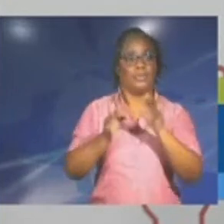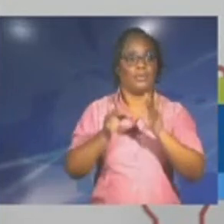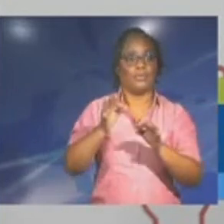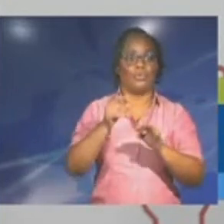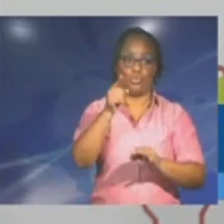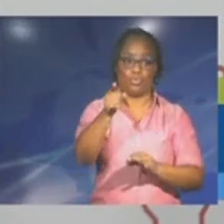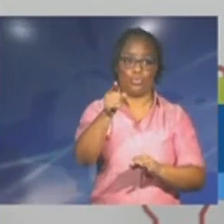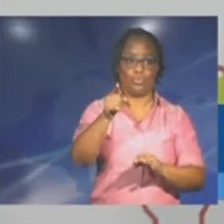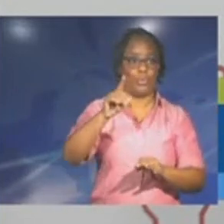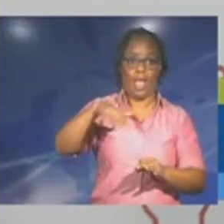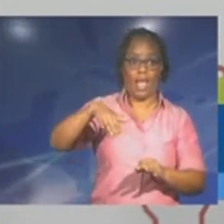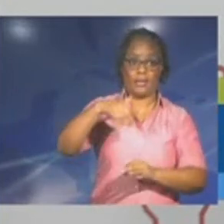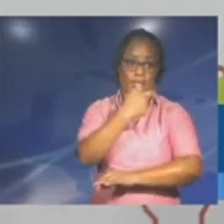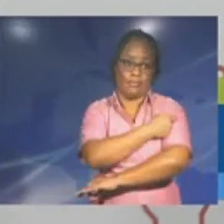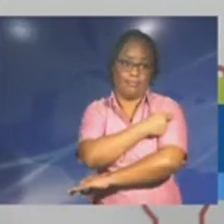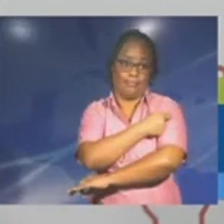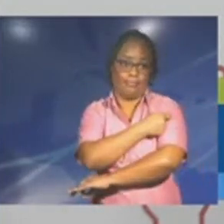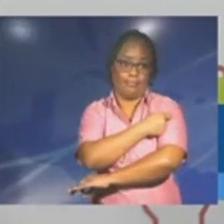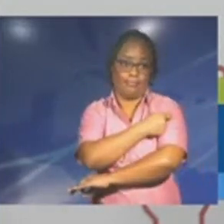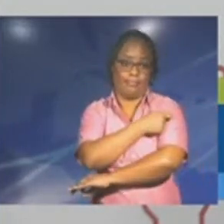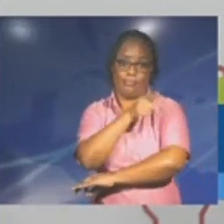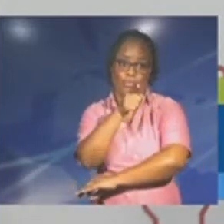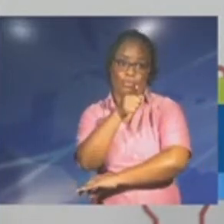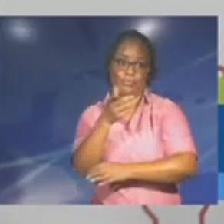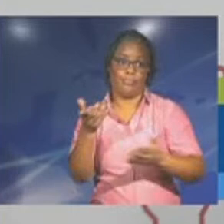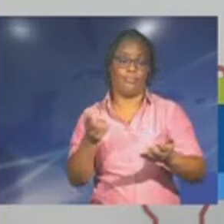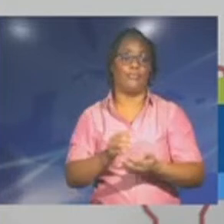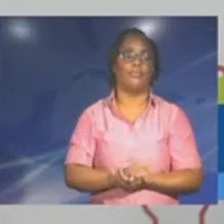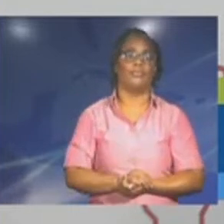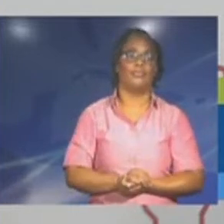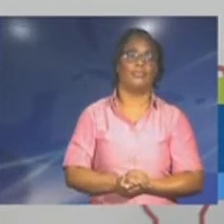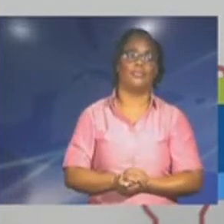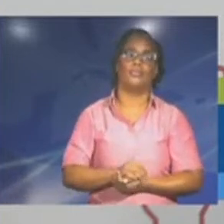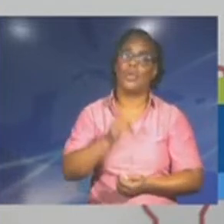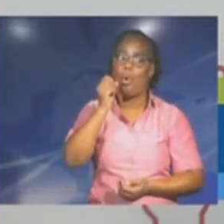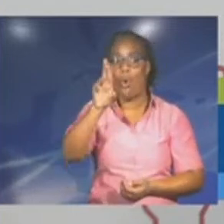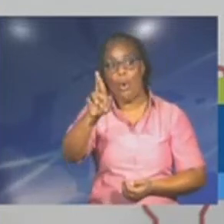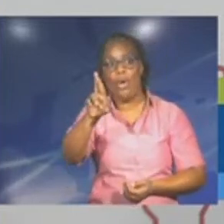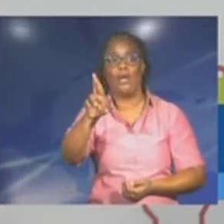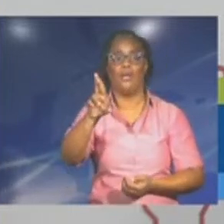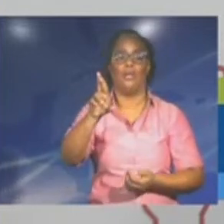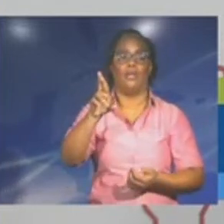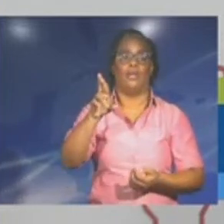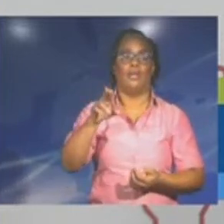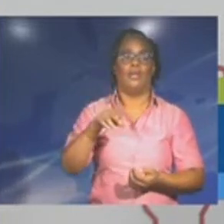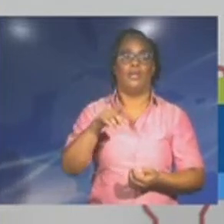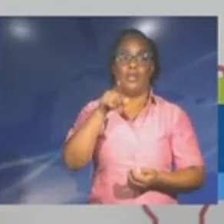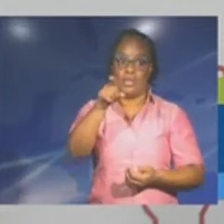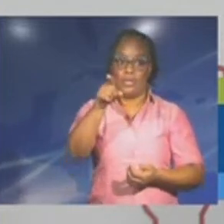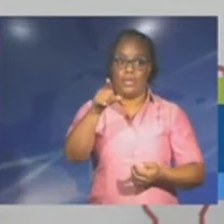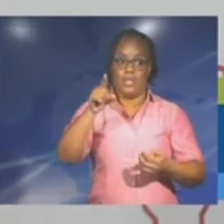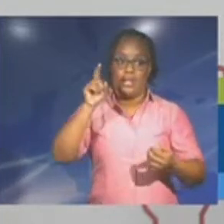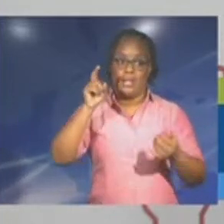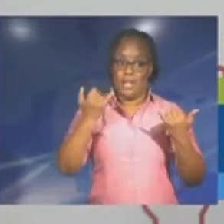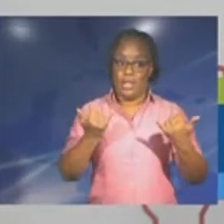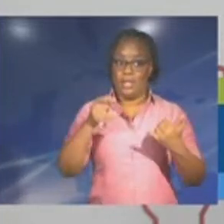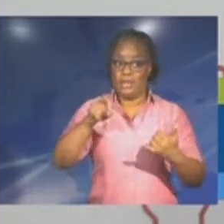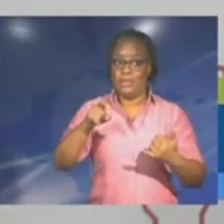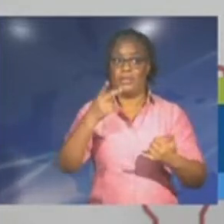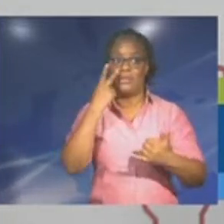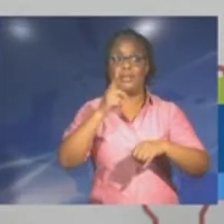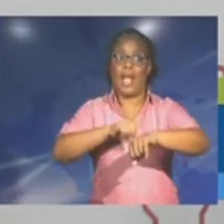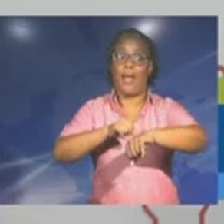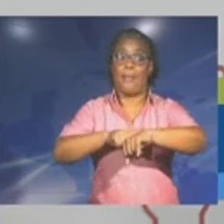not received your COVID-19 vaccination as yet, or are due for your booster, please get yours now. Please continue to follow